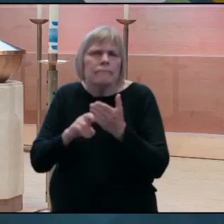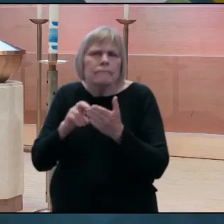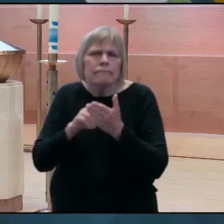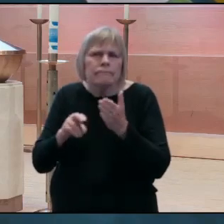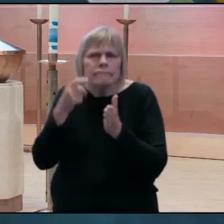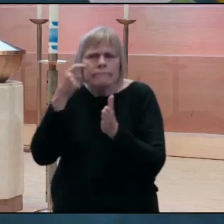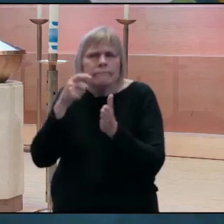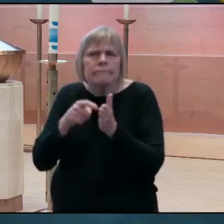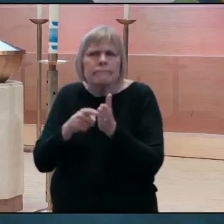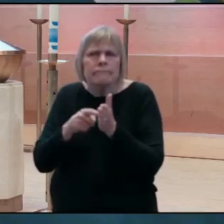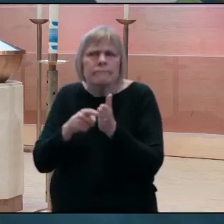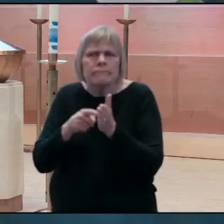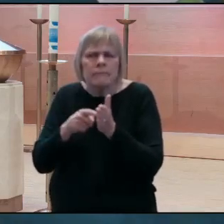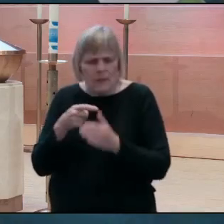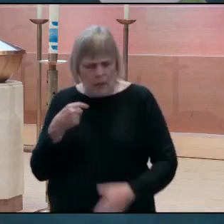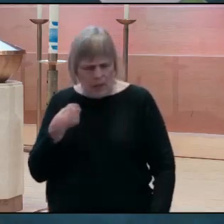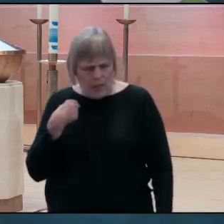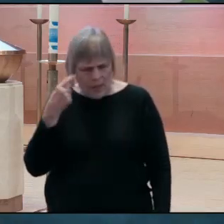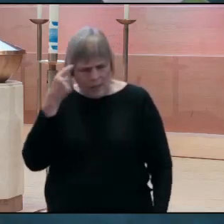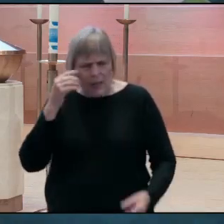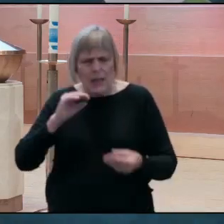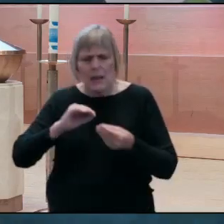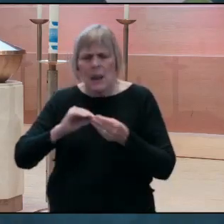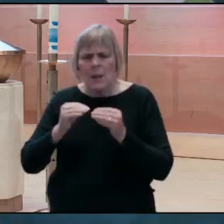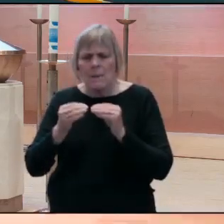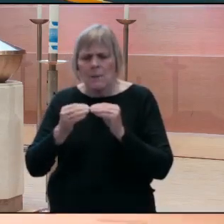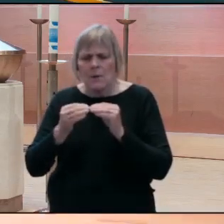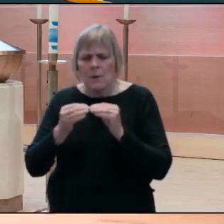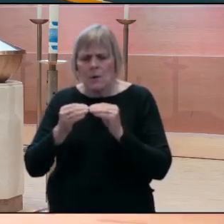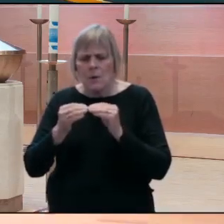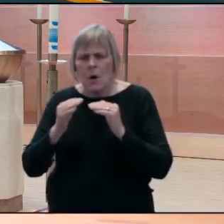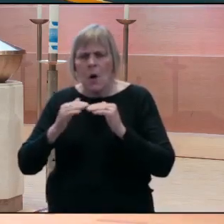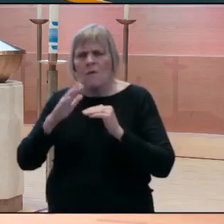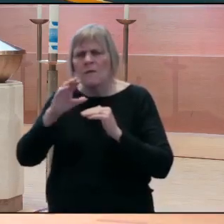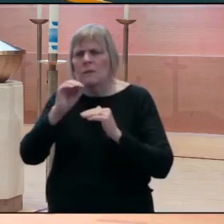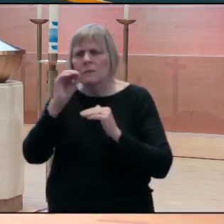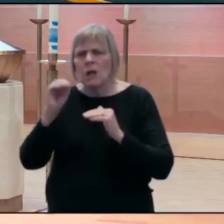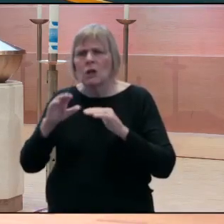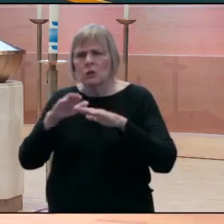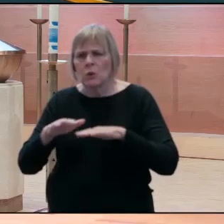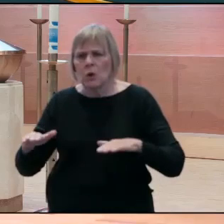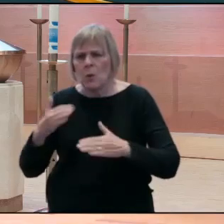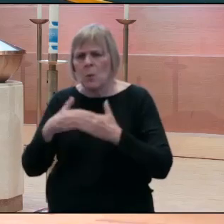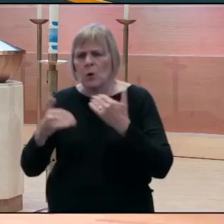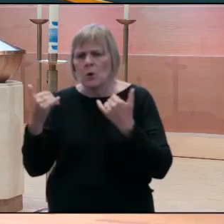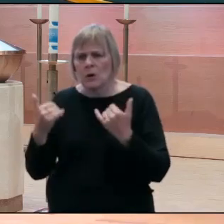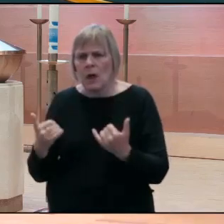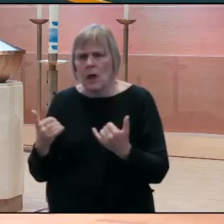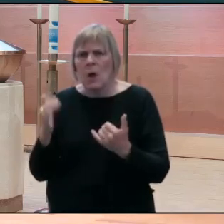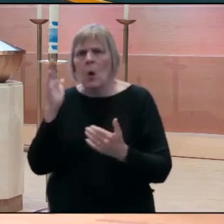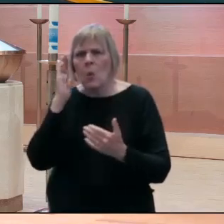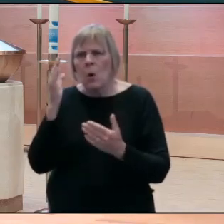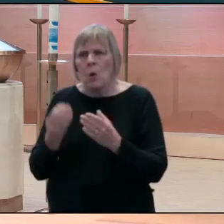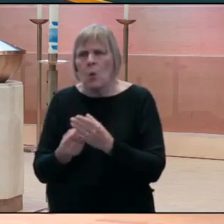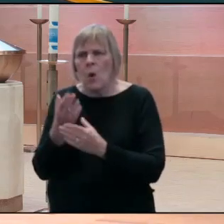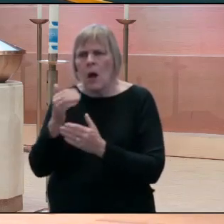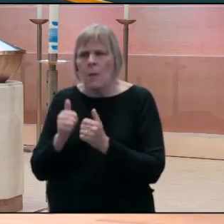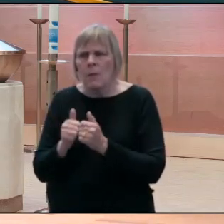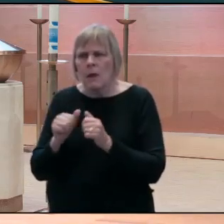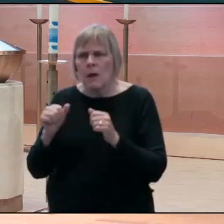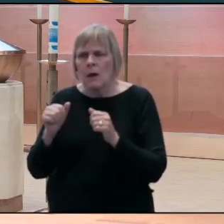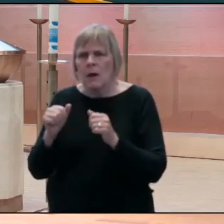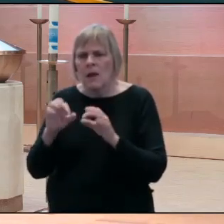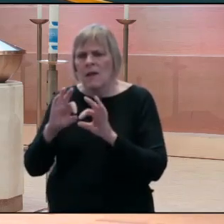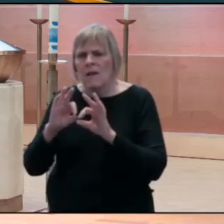out of that. I think the number is above 50% of children born today are projected to grow up in